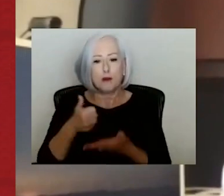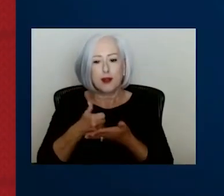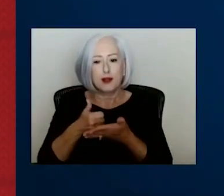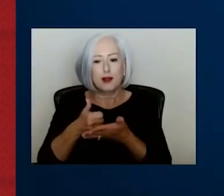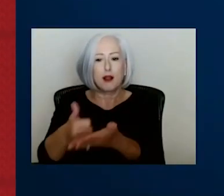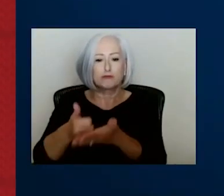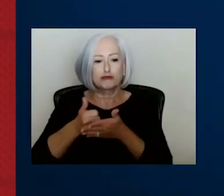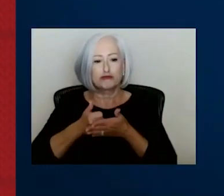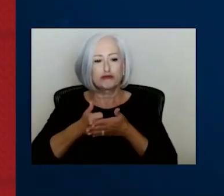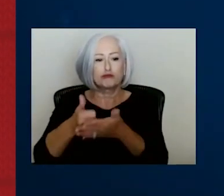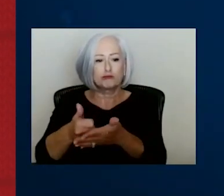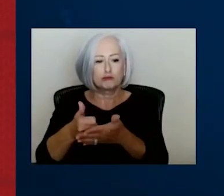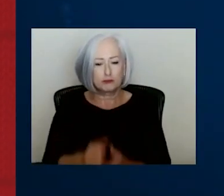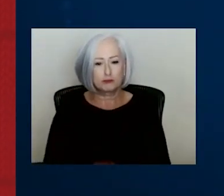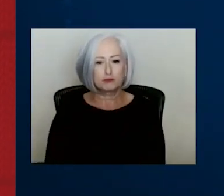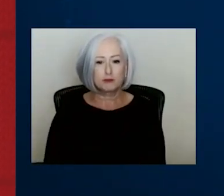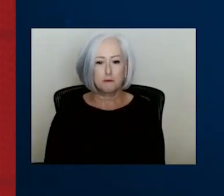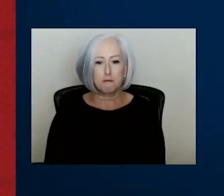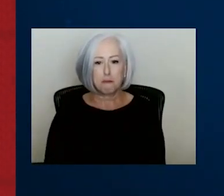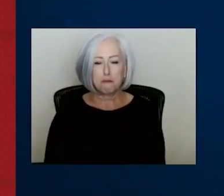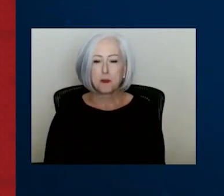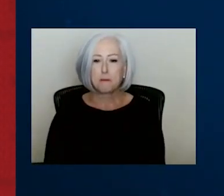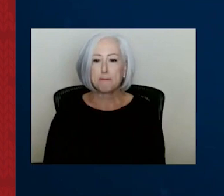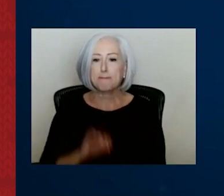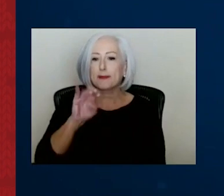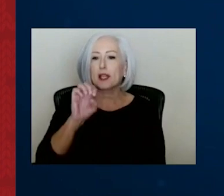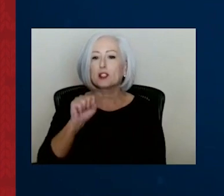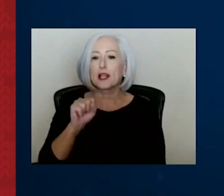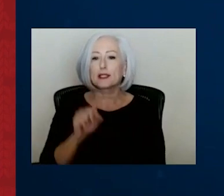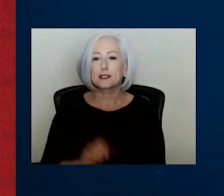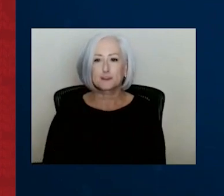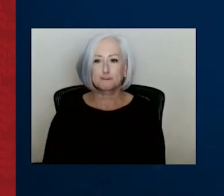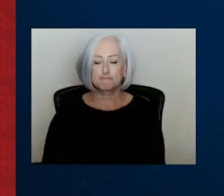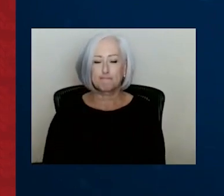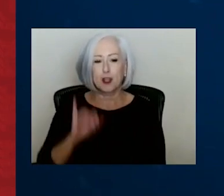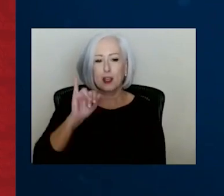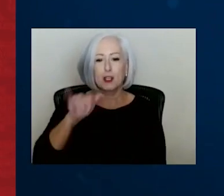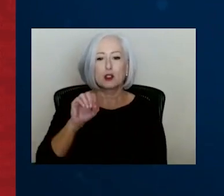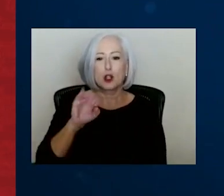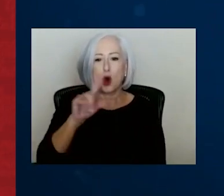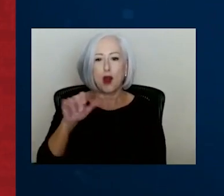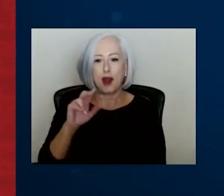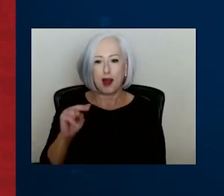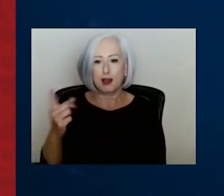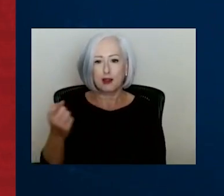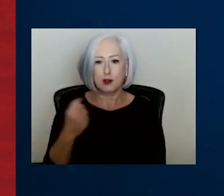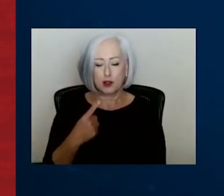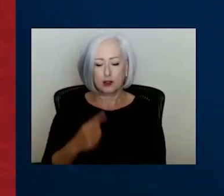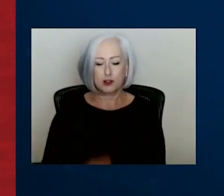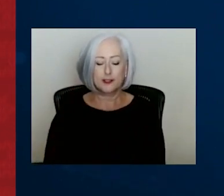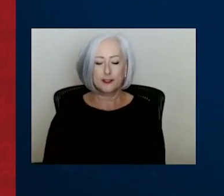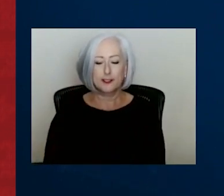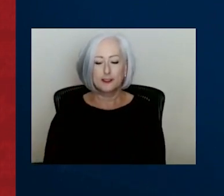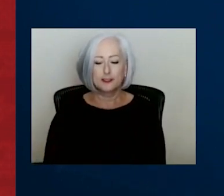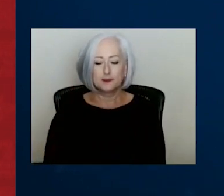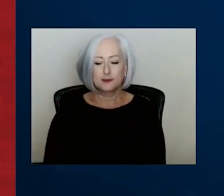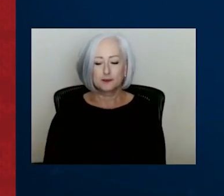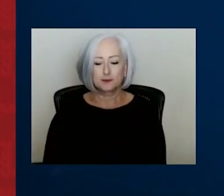Yep. Jess. Question from Joe Ellen is, are there companies in the U.S. that produce the dye,